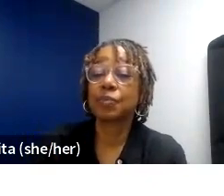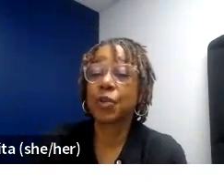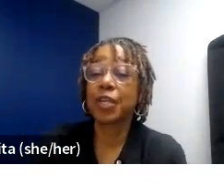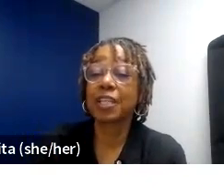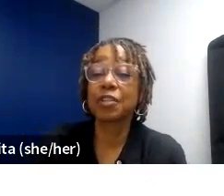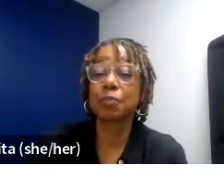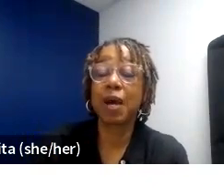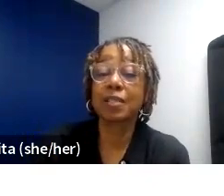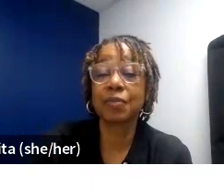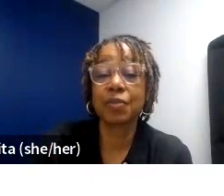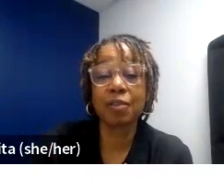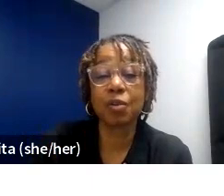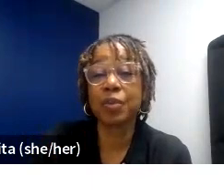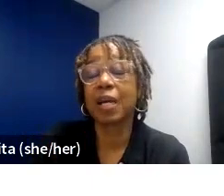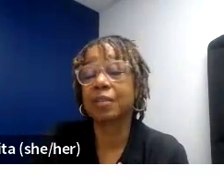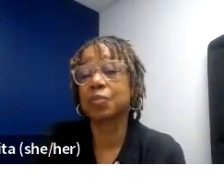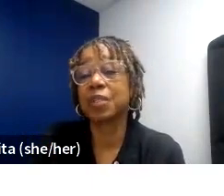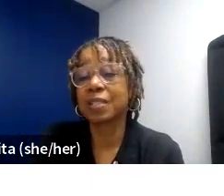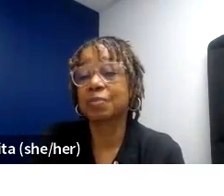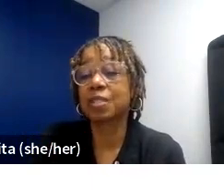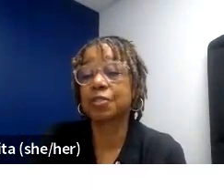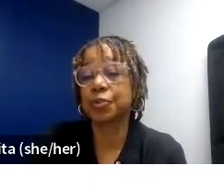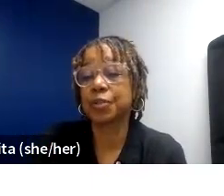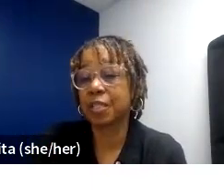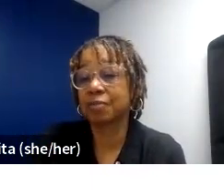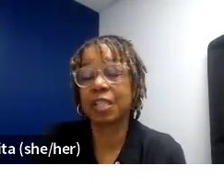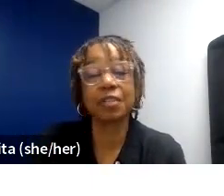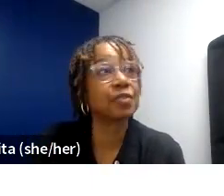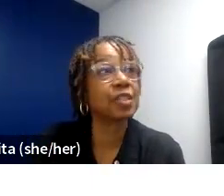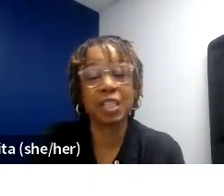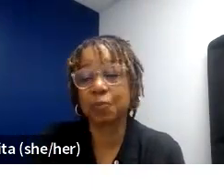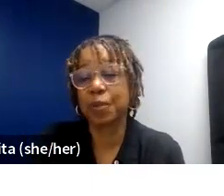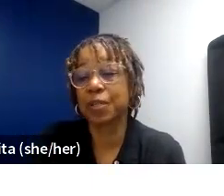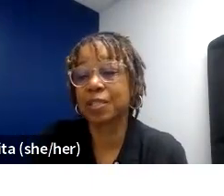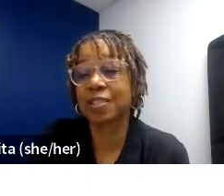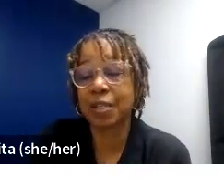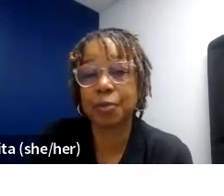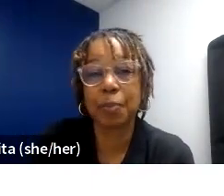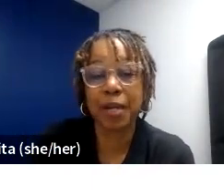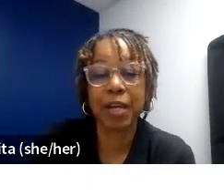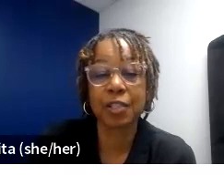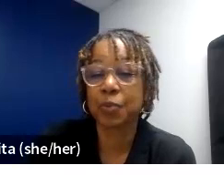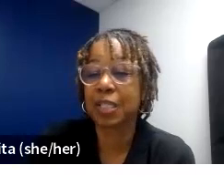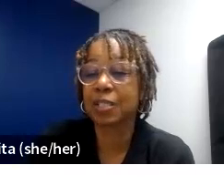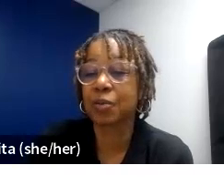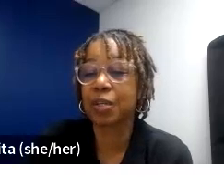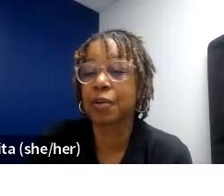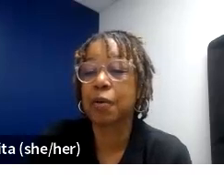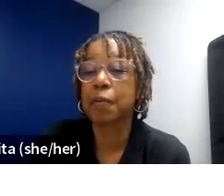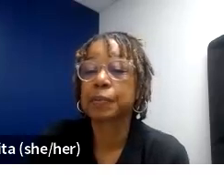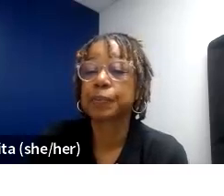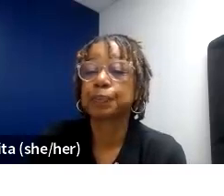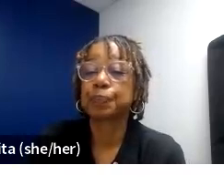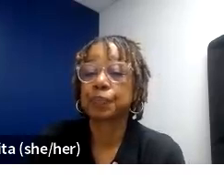welcome. 38 years positive. Y'all know we got some centuries of lived experience and subject matter expertise on